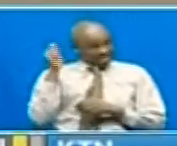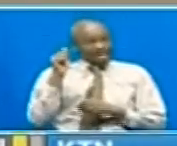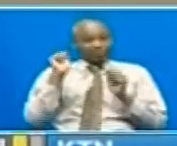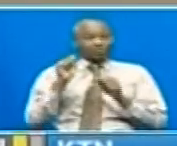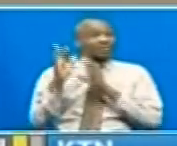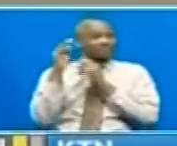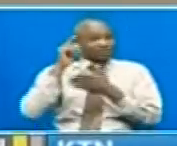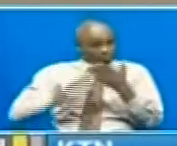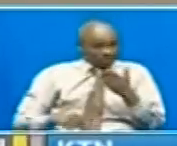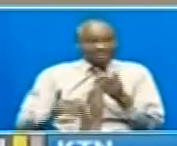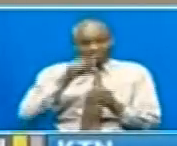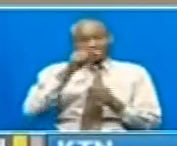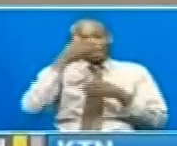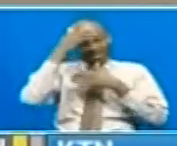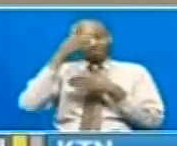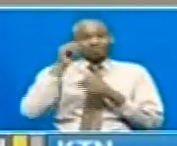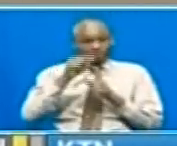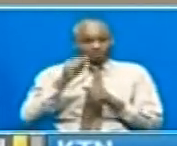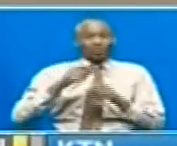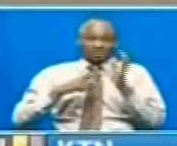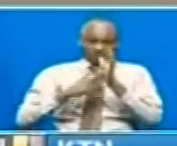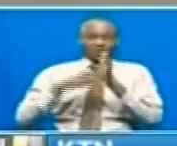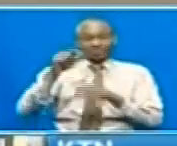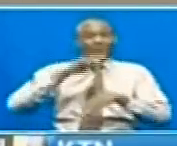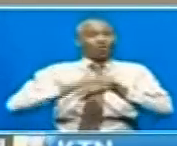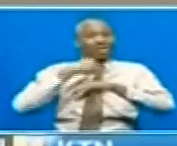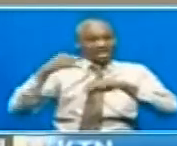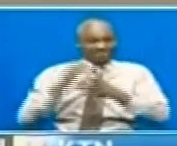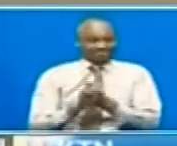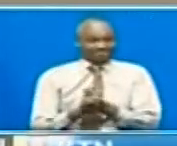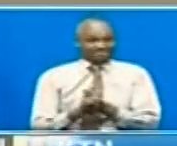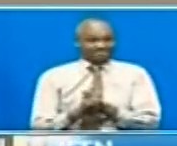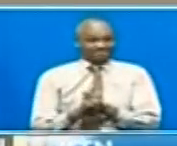group to enhance its presence online. Asha Mwilu, KTN.